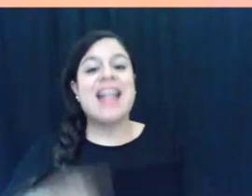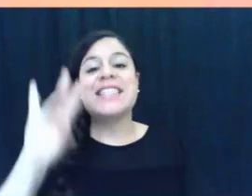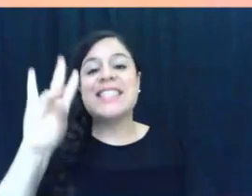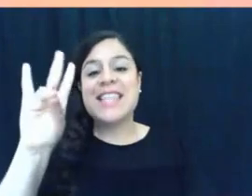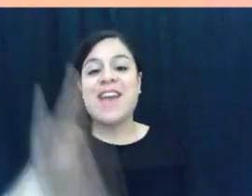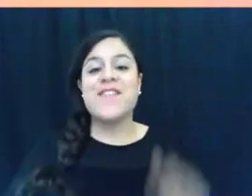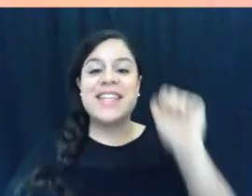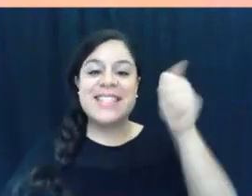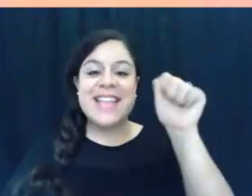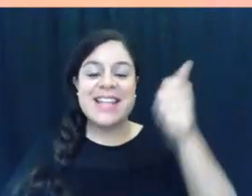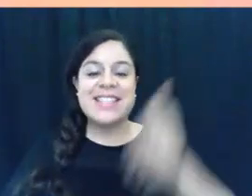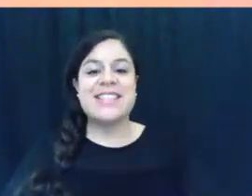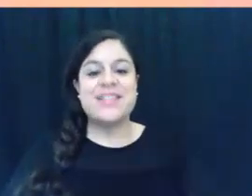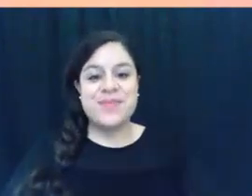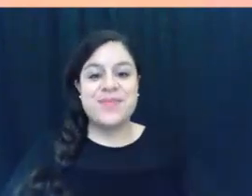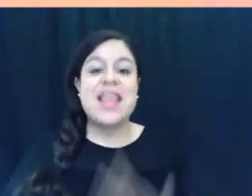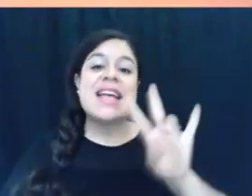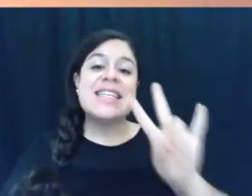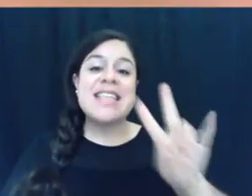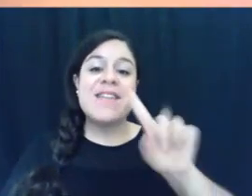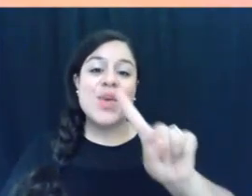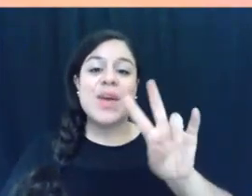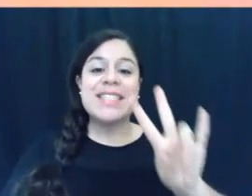That is 7 tens.